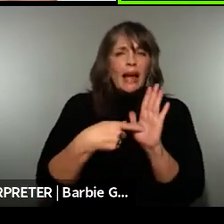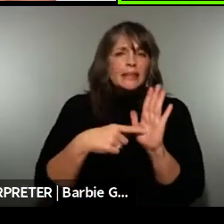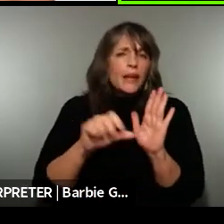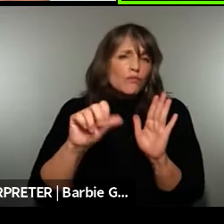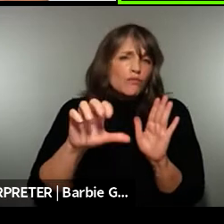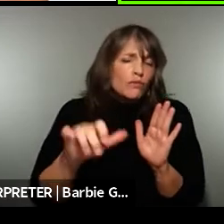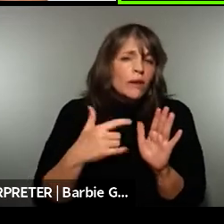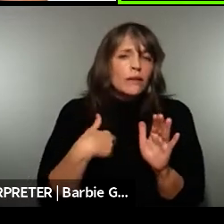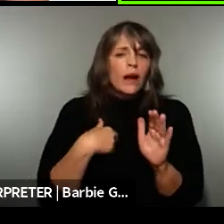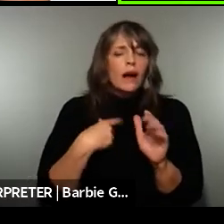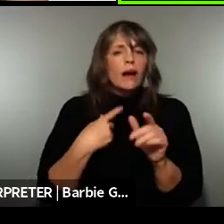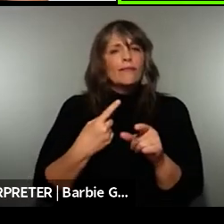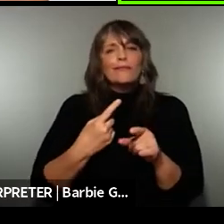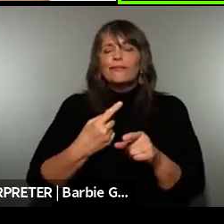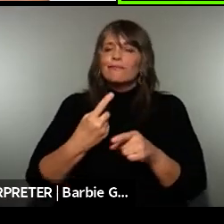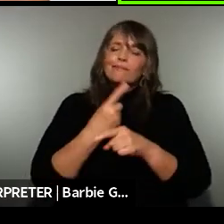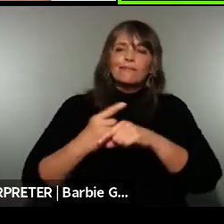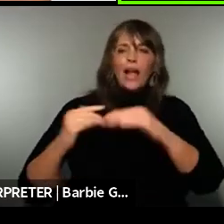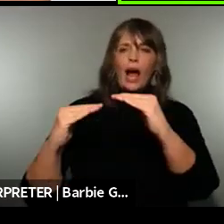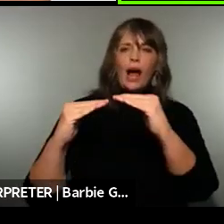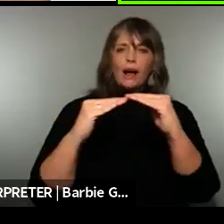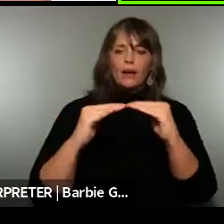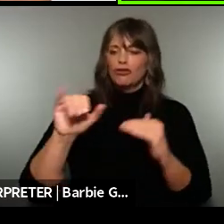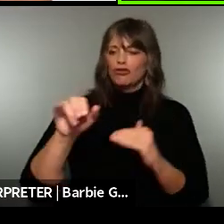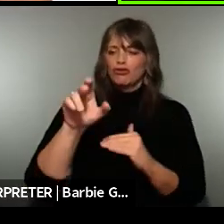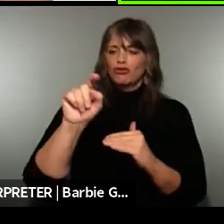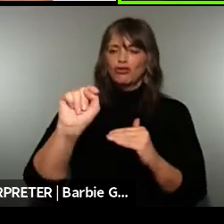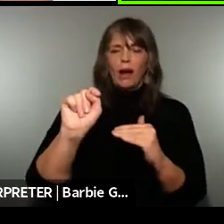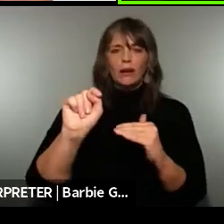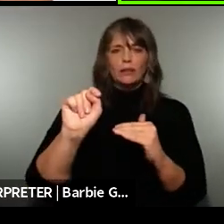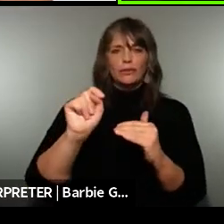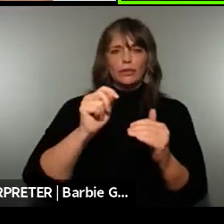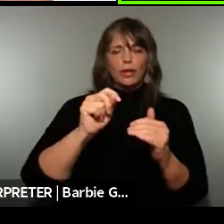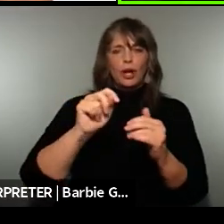just transition and what that can look like. And